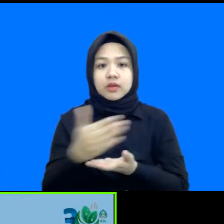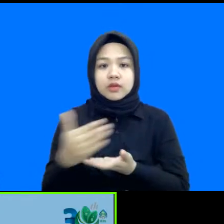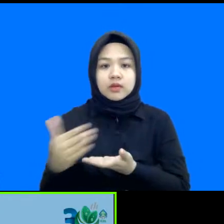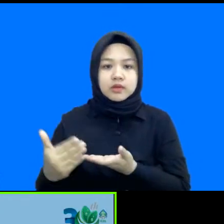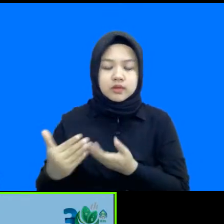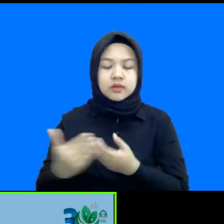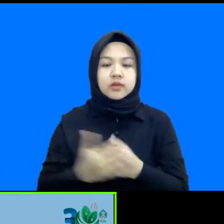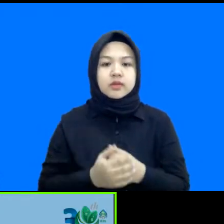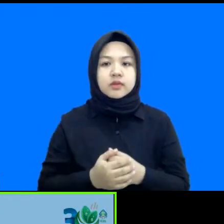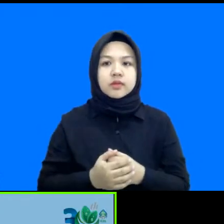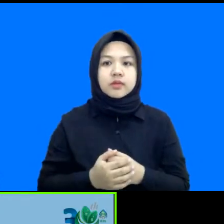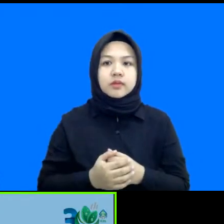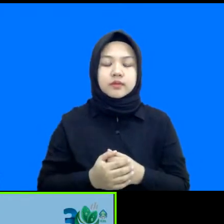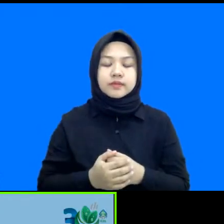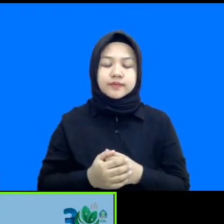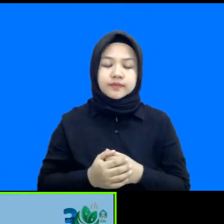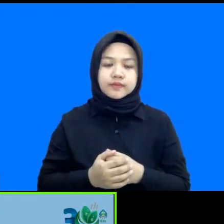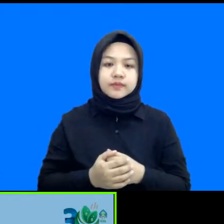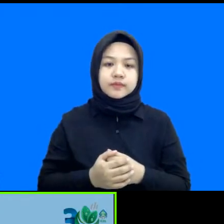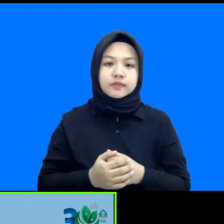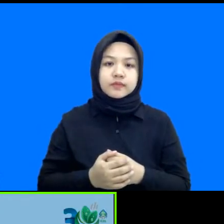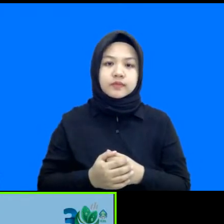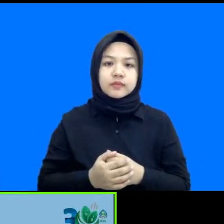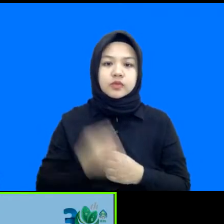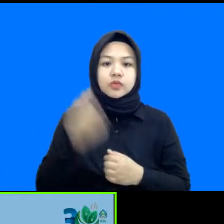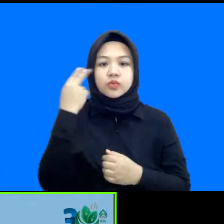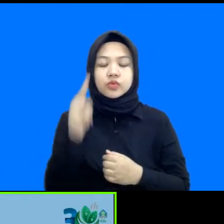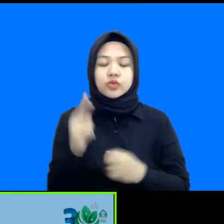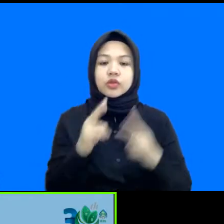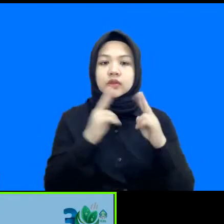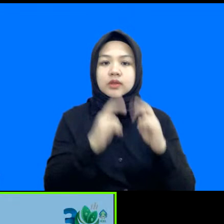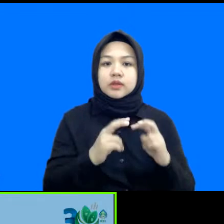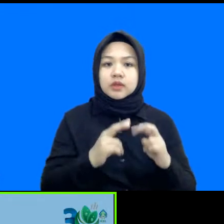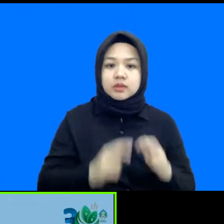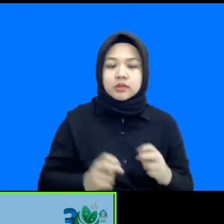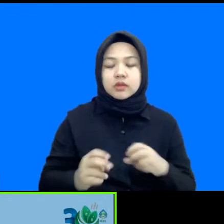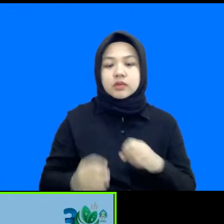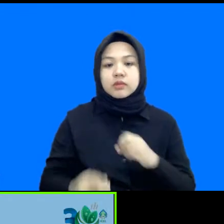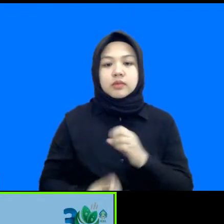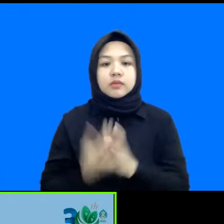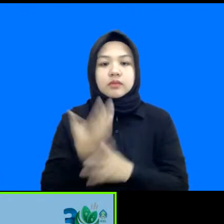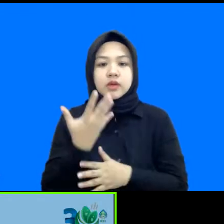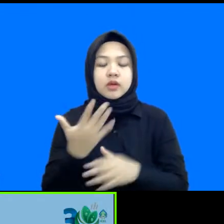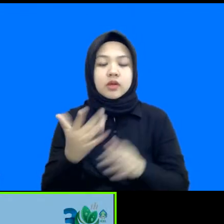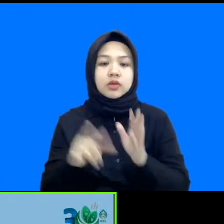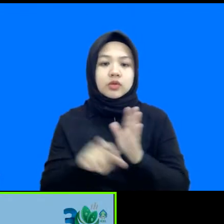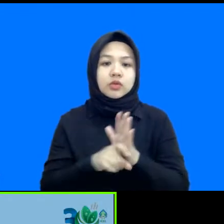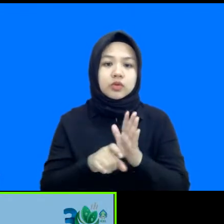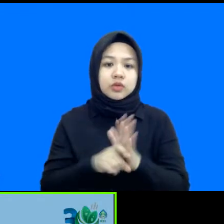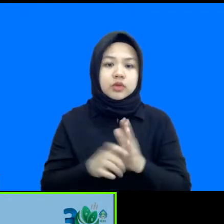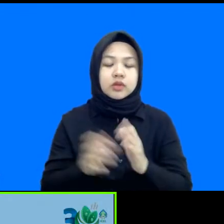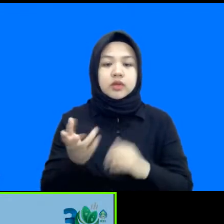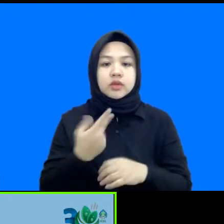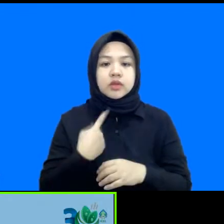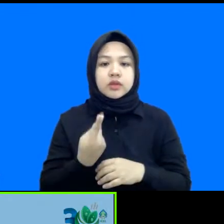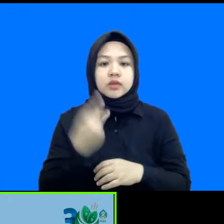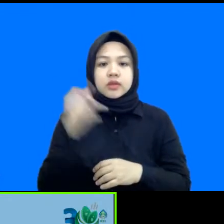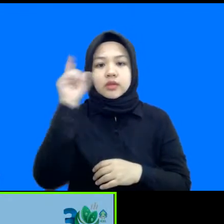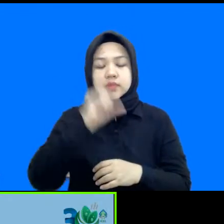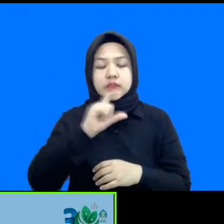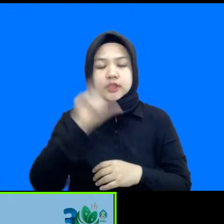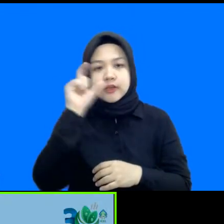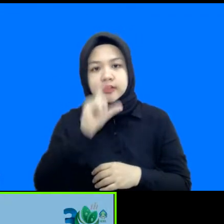impact assessment, for example, we were searching why, for example,